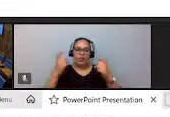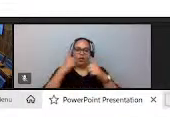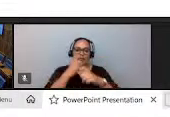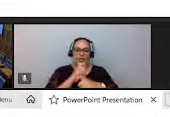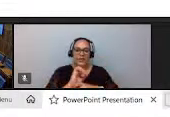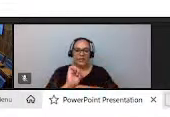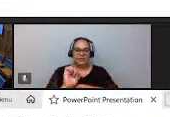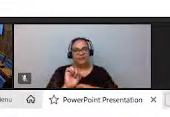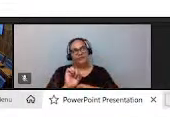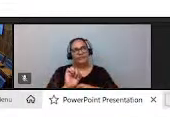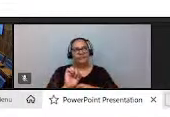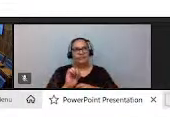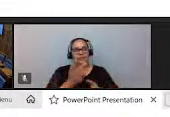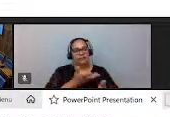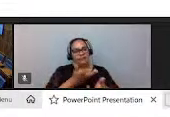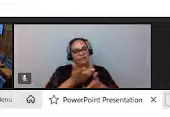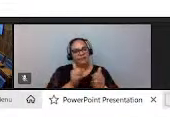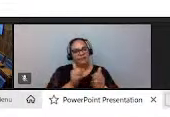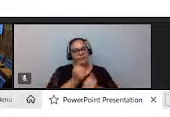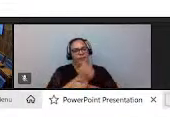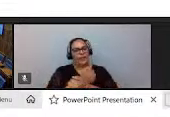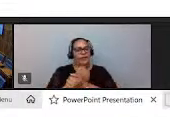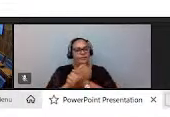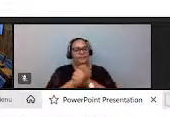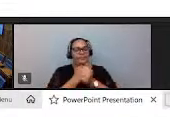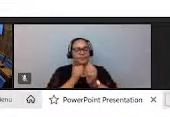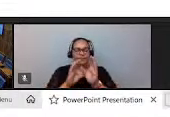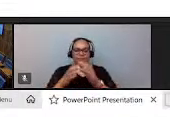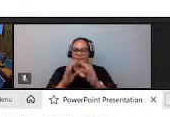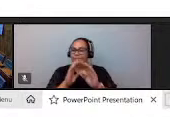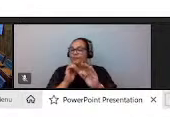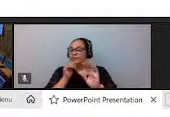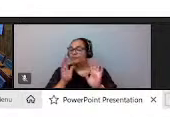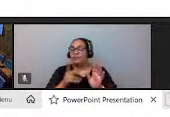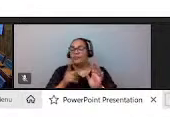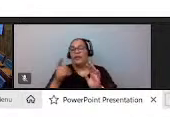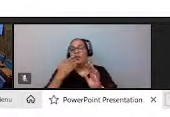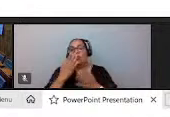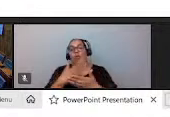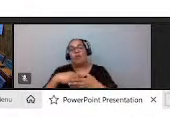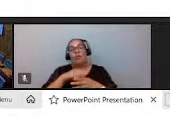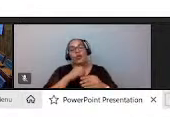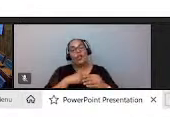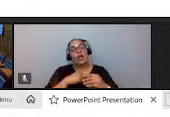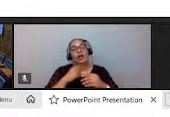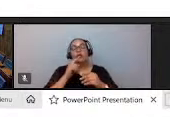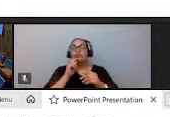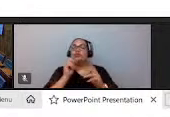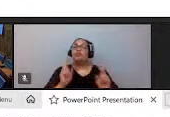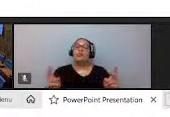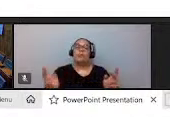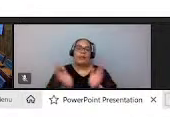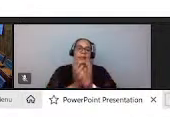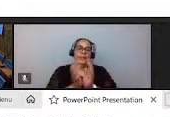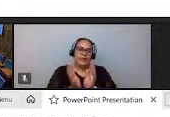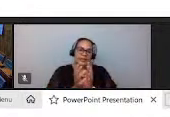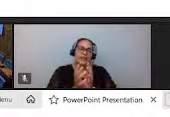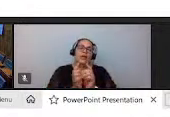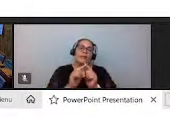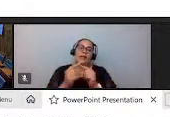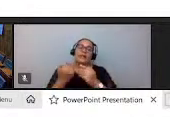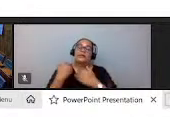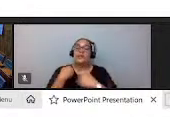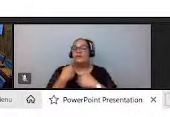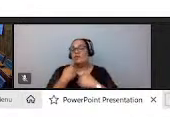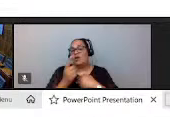comprehensive um engagement with the trucking fraternity not only those that were forming part of our general meetings um and safe to